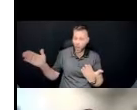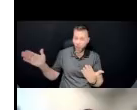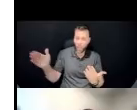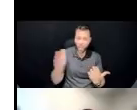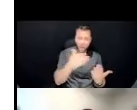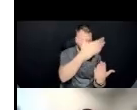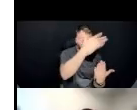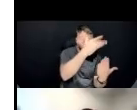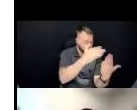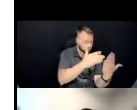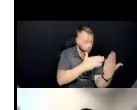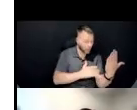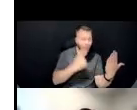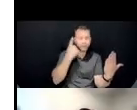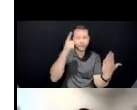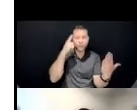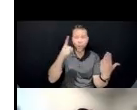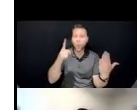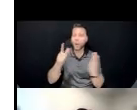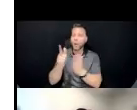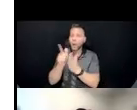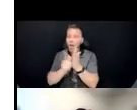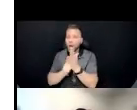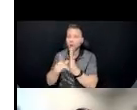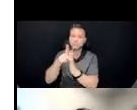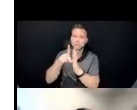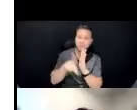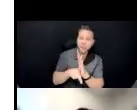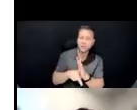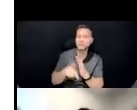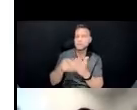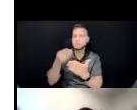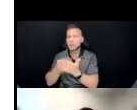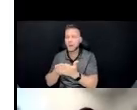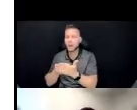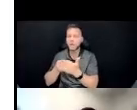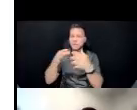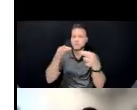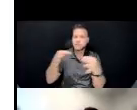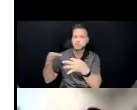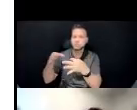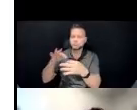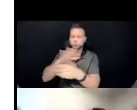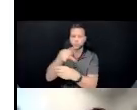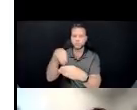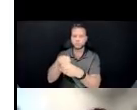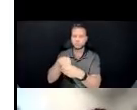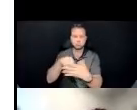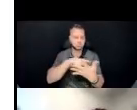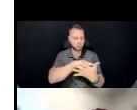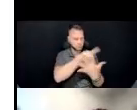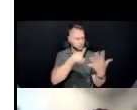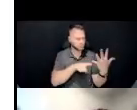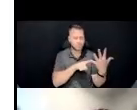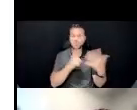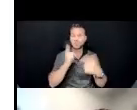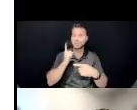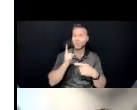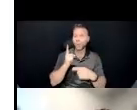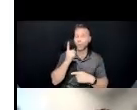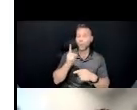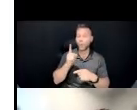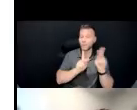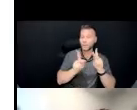action and center equity, community voice, and power